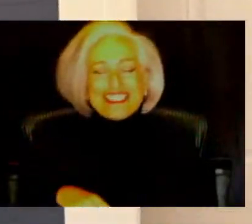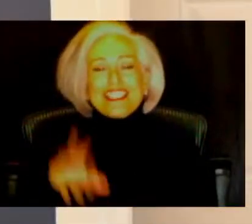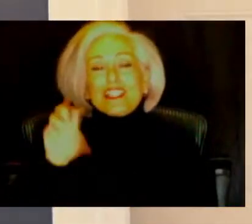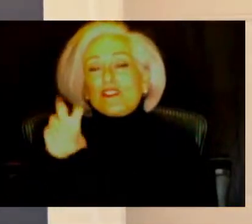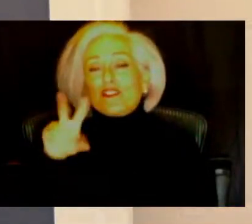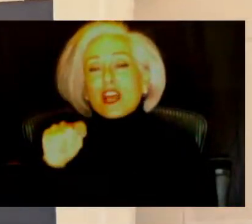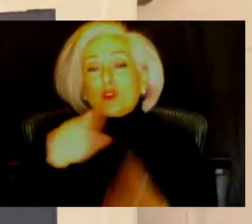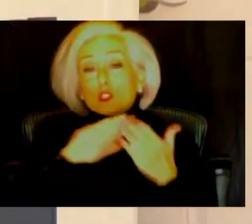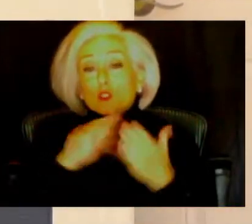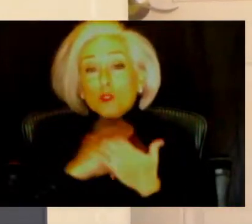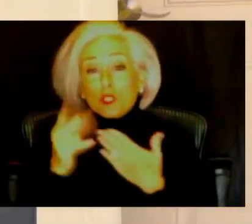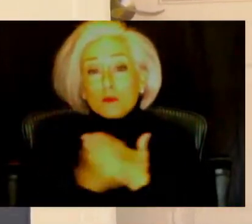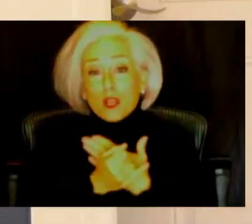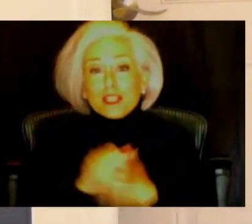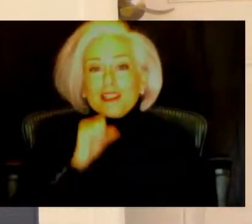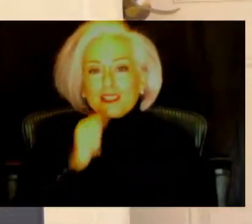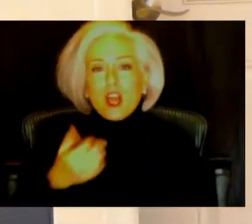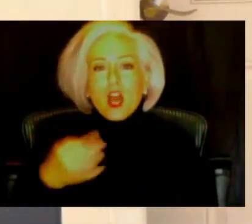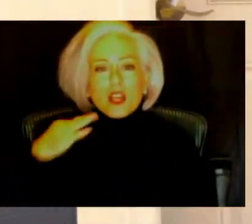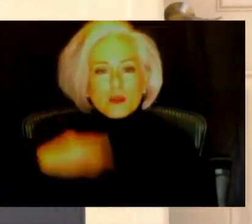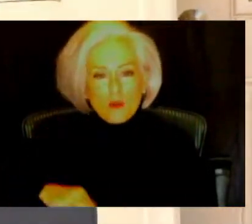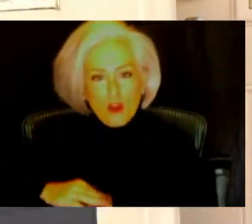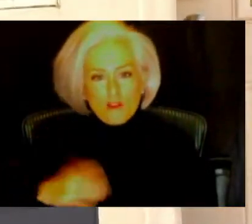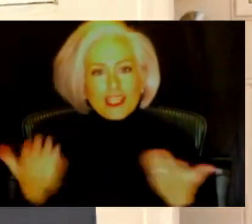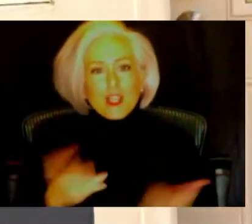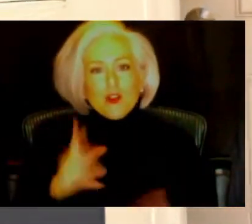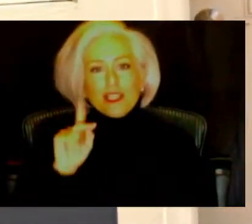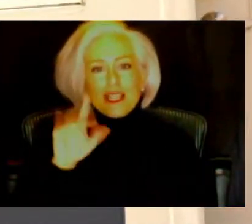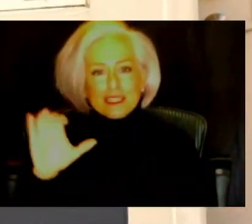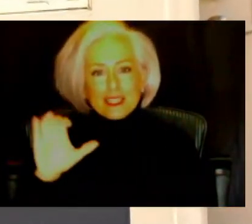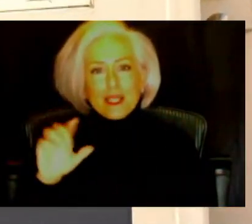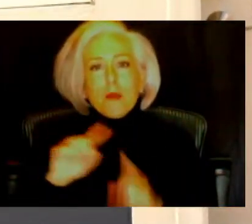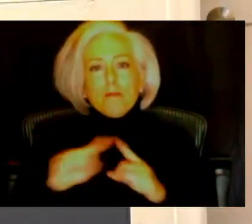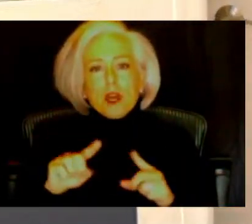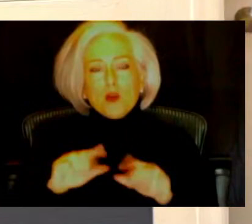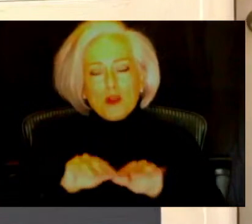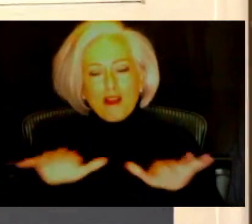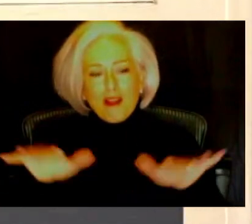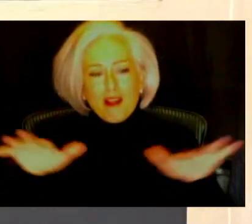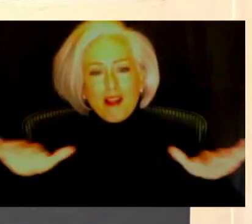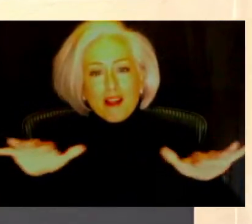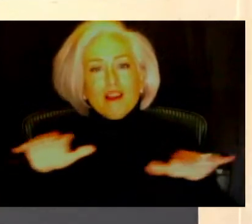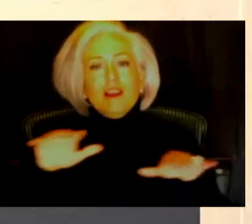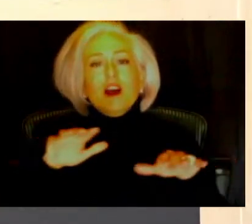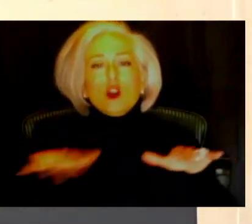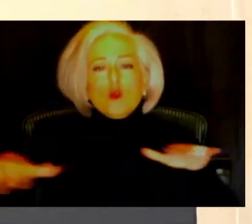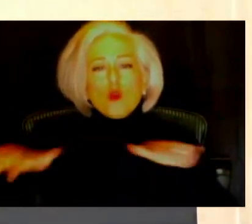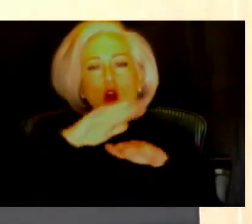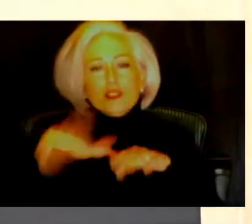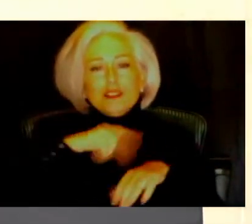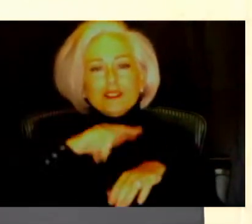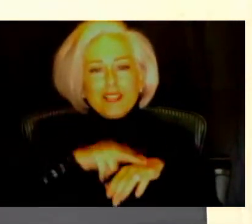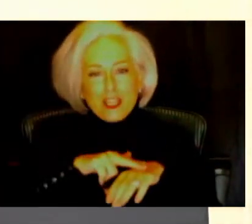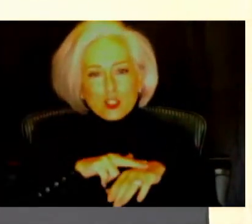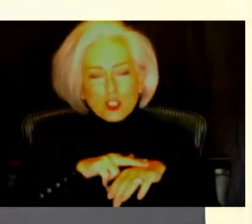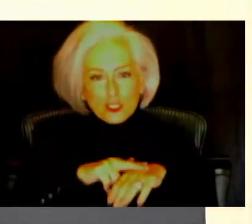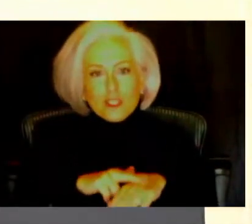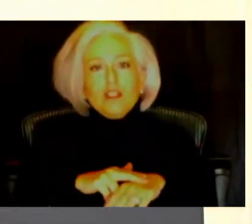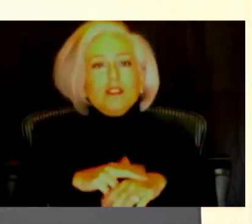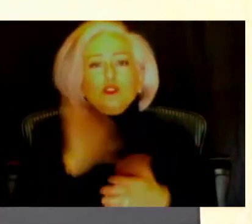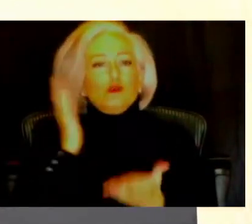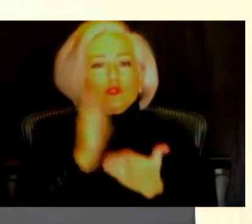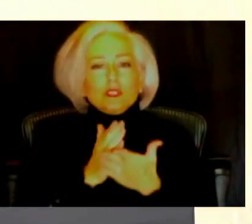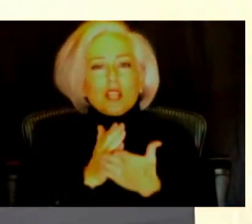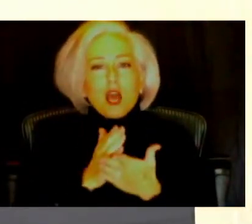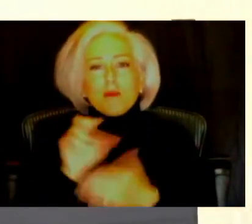is a nonprofit based in Kansas City, but we're moving nationwide, and we're out to end veteran homelessness with the